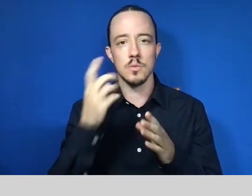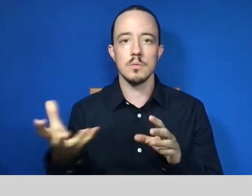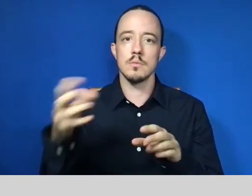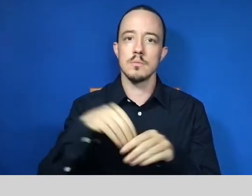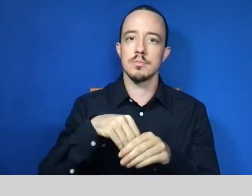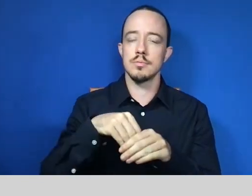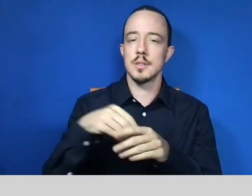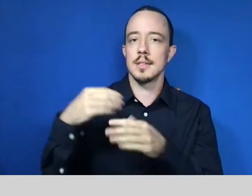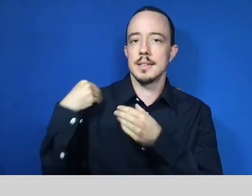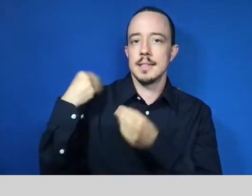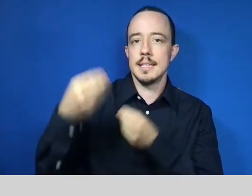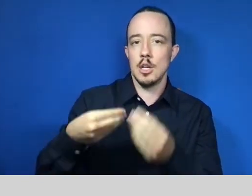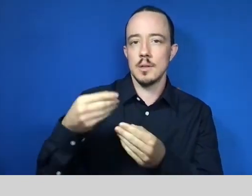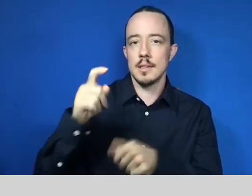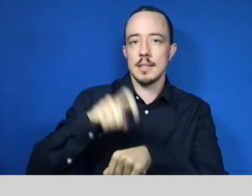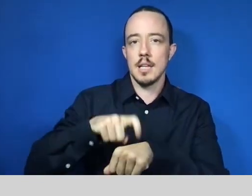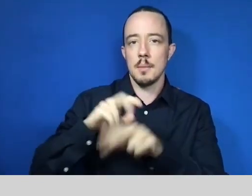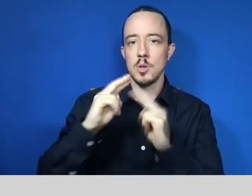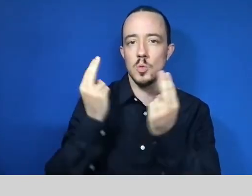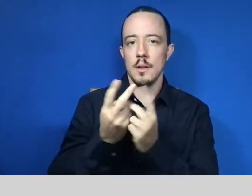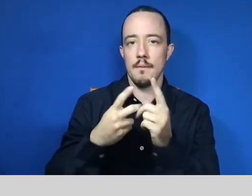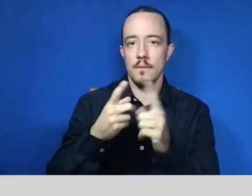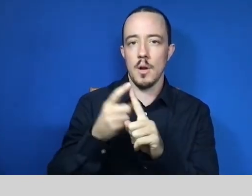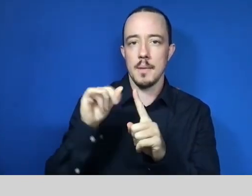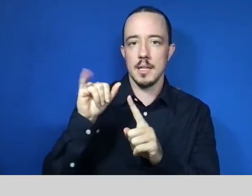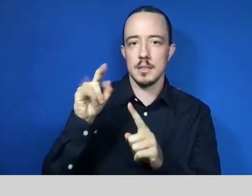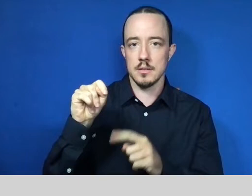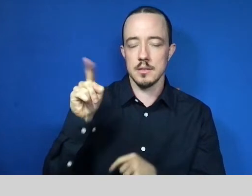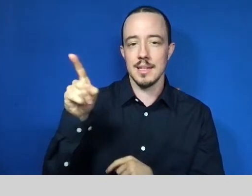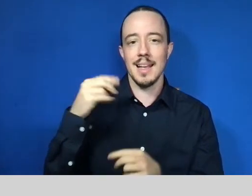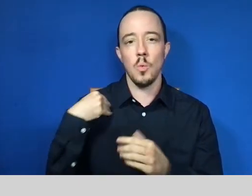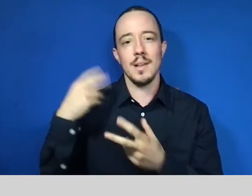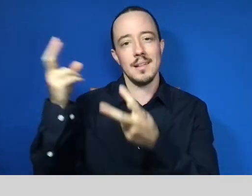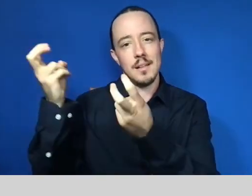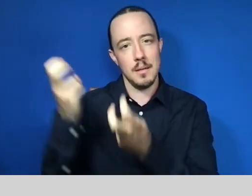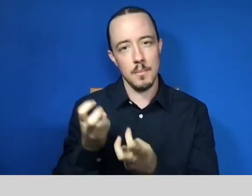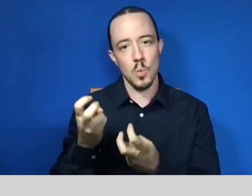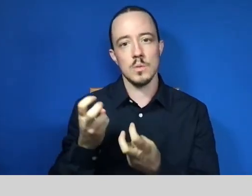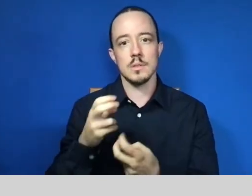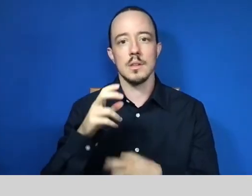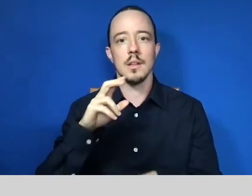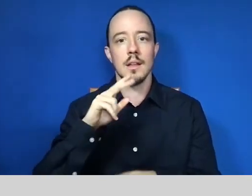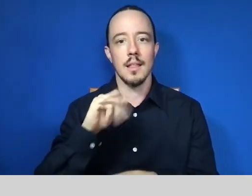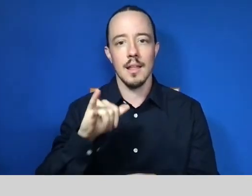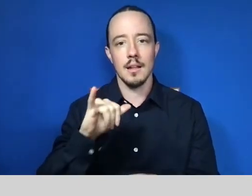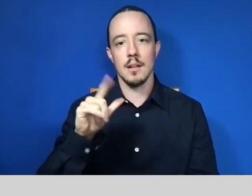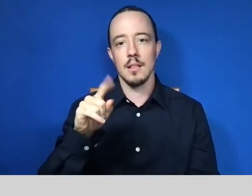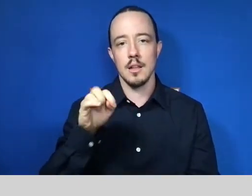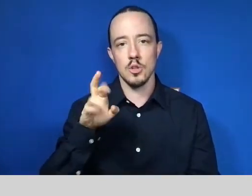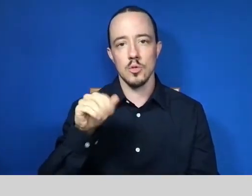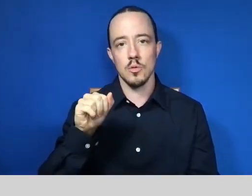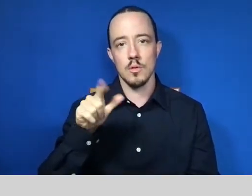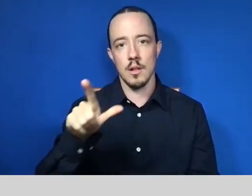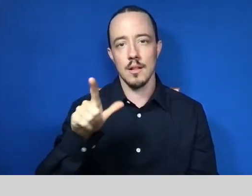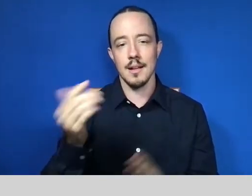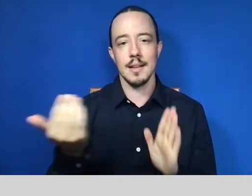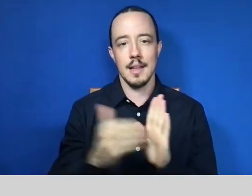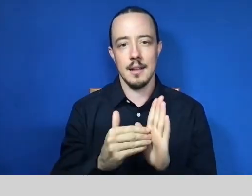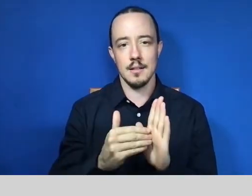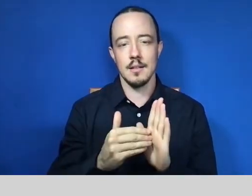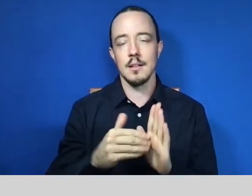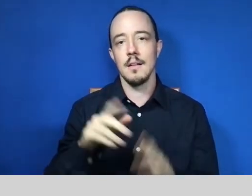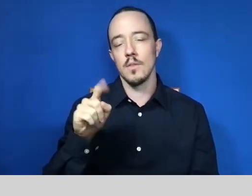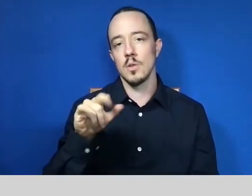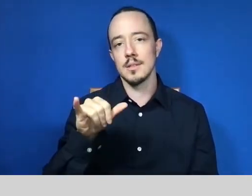inherit time unit from it. And we import typing literal and union again for the annotations. As you can